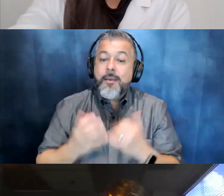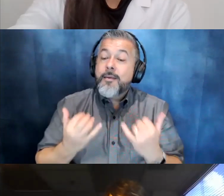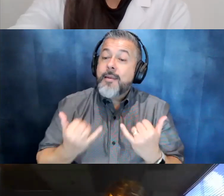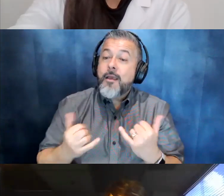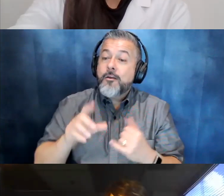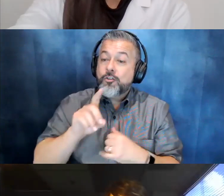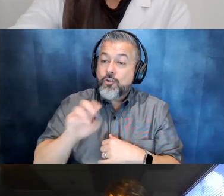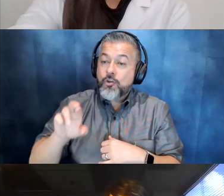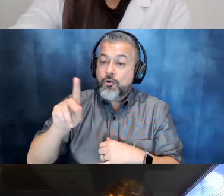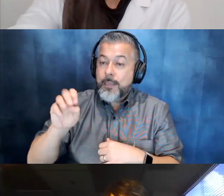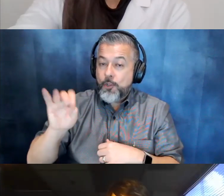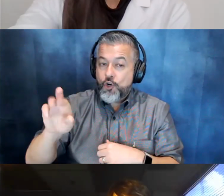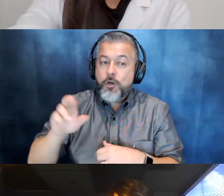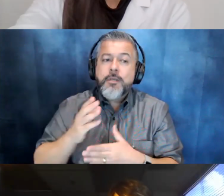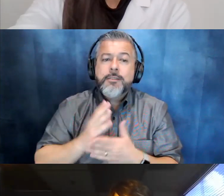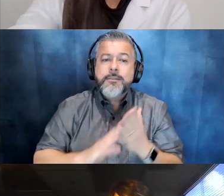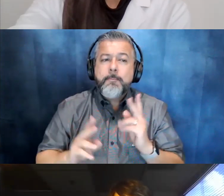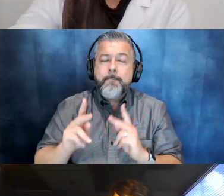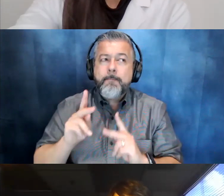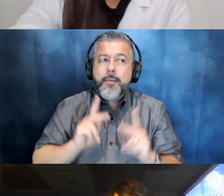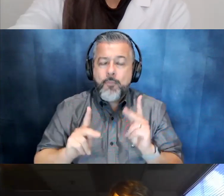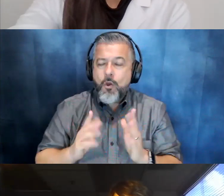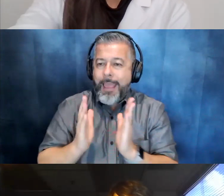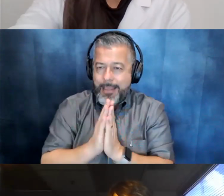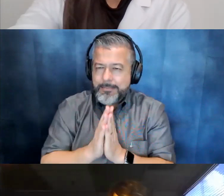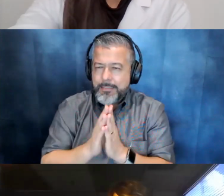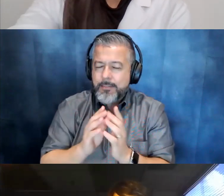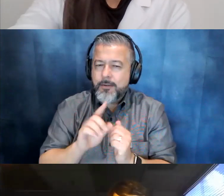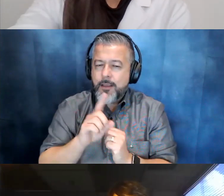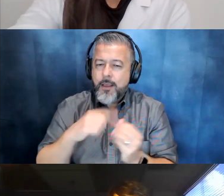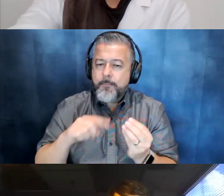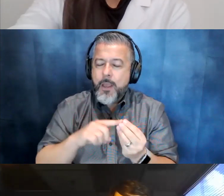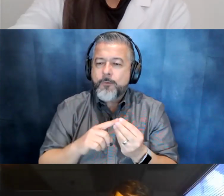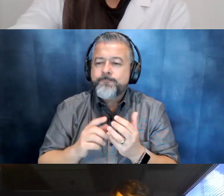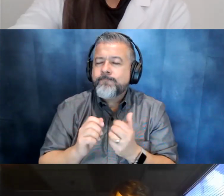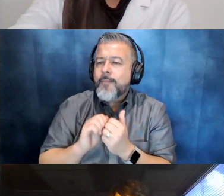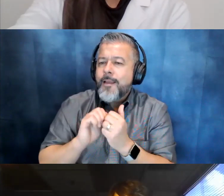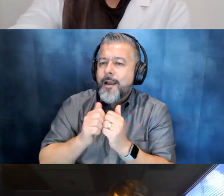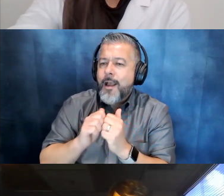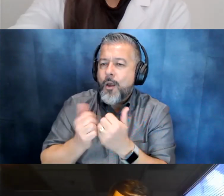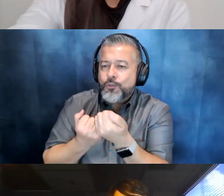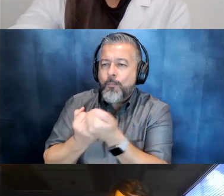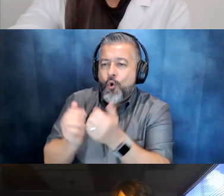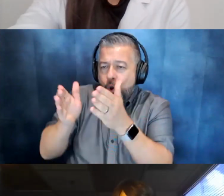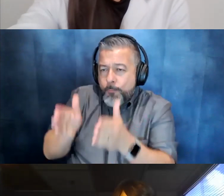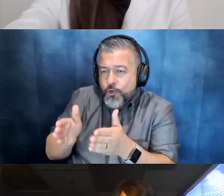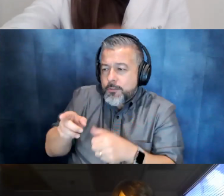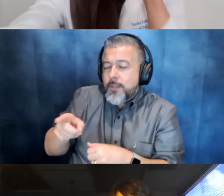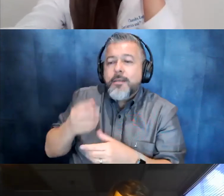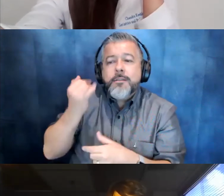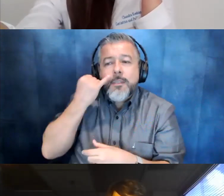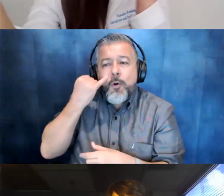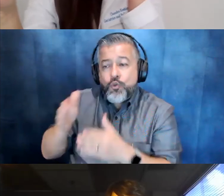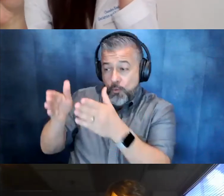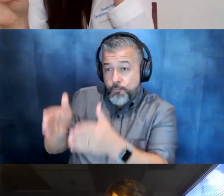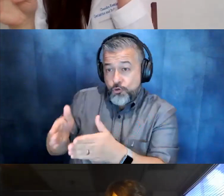couple come in, and so there's sort of a general question around how do you support individuals who are bedridden?